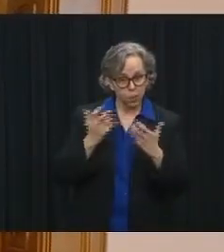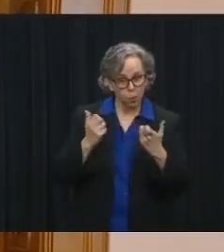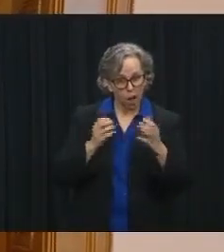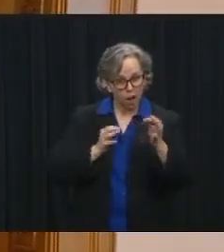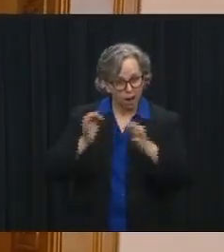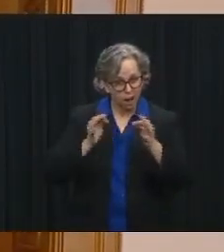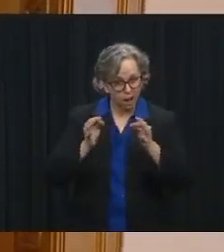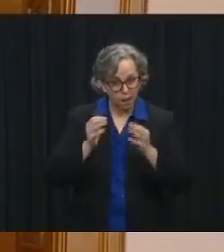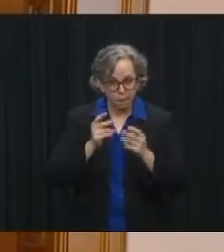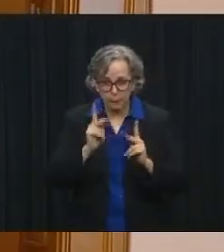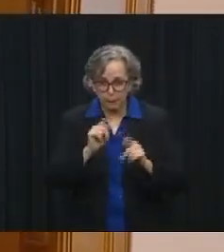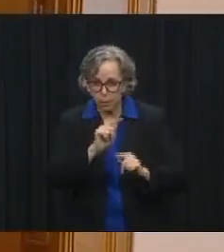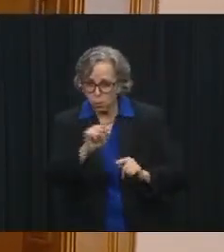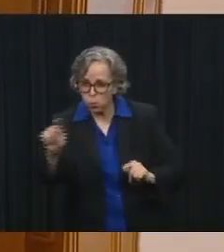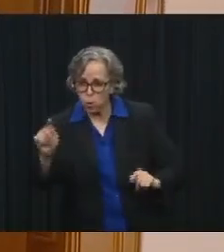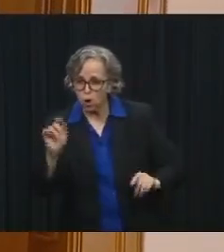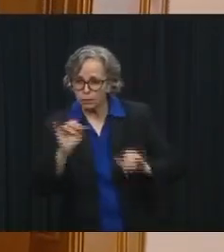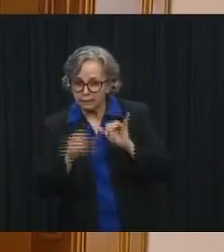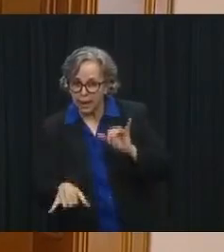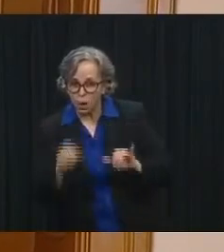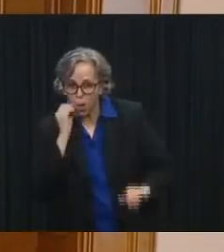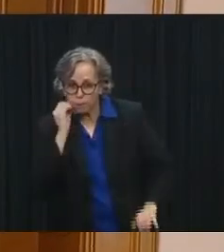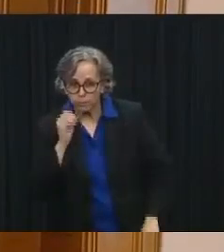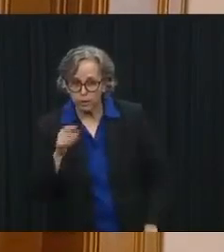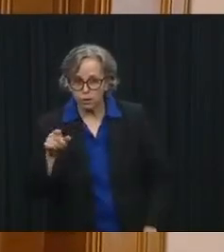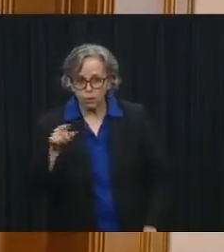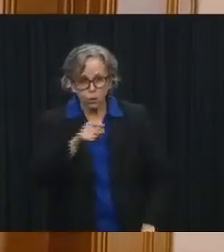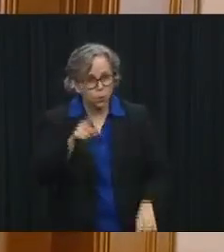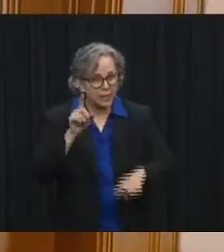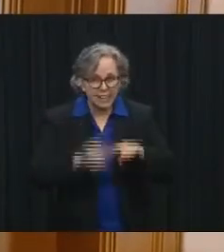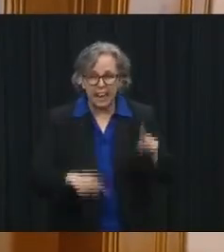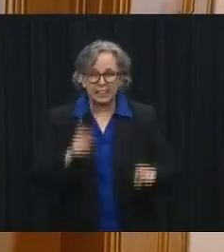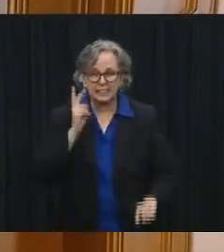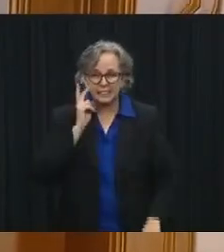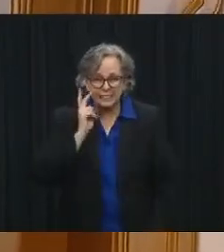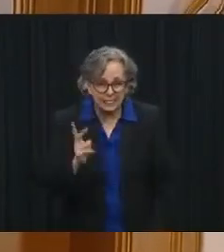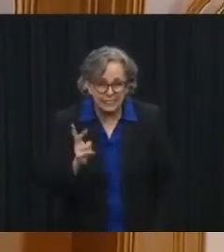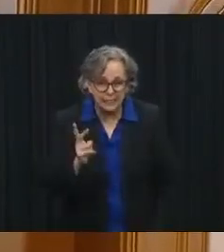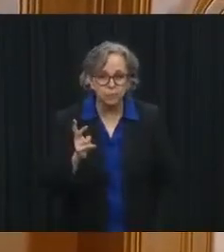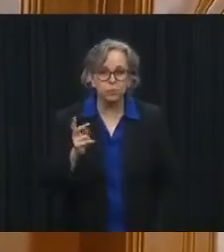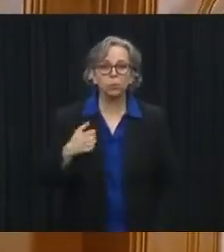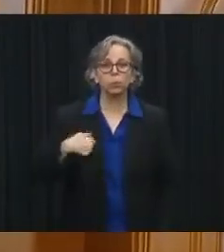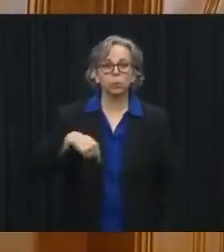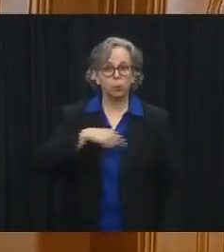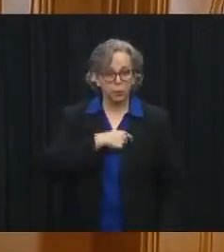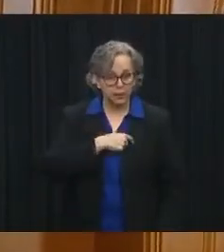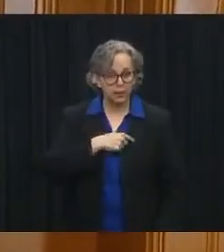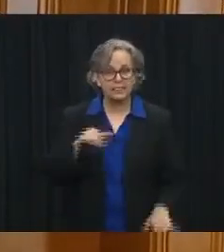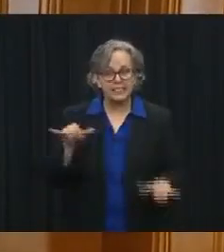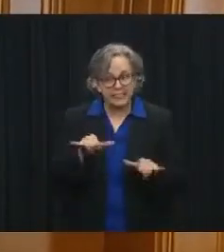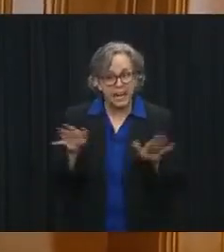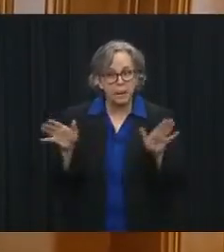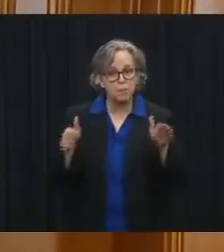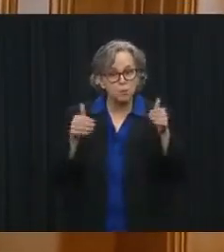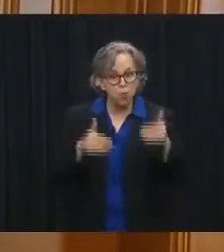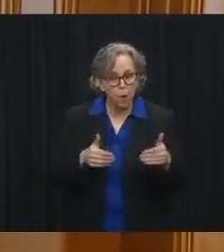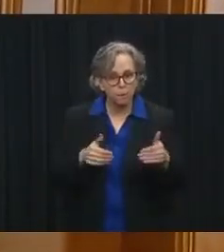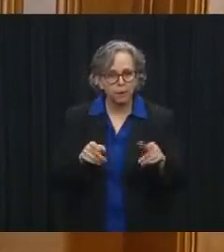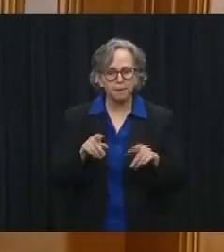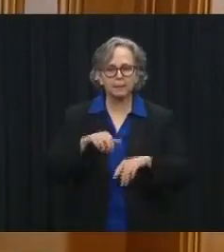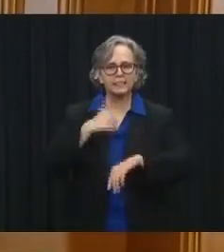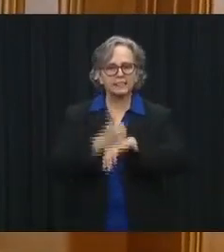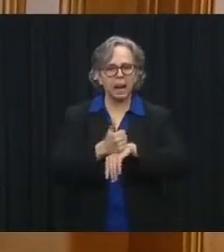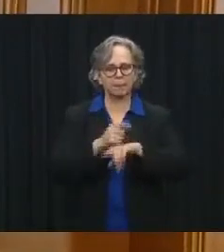home. You can't see this. We're in the same room, a little different configuration today as we try to keep